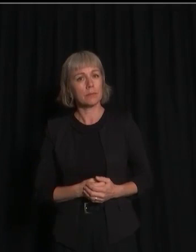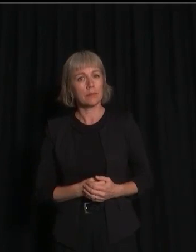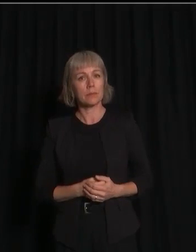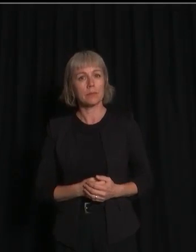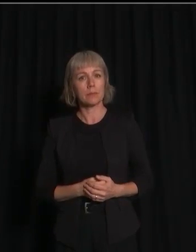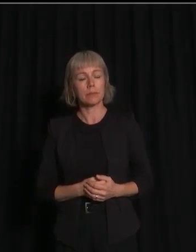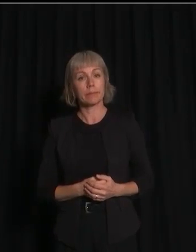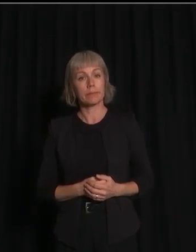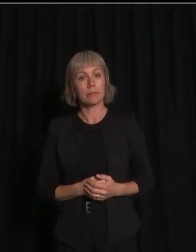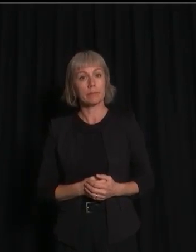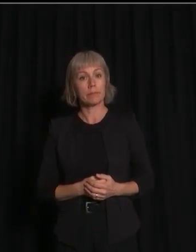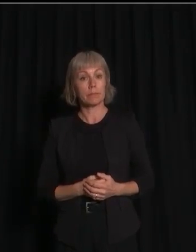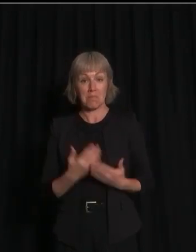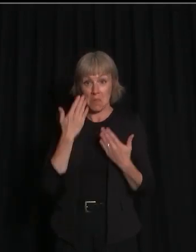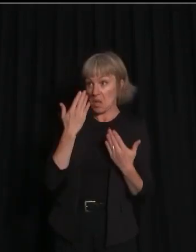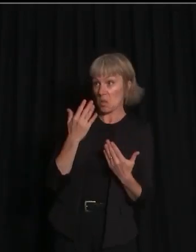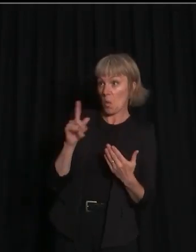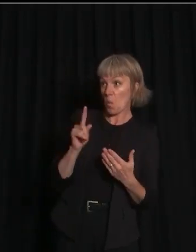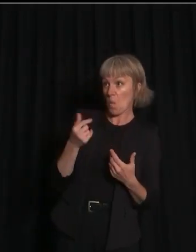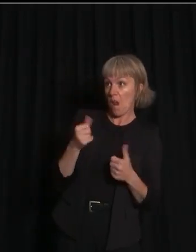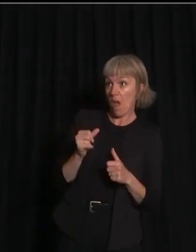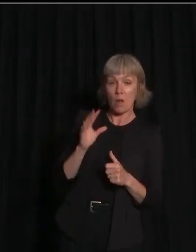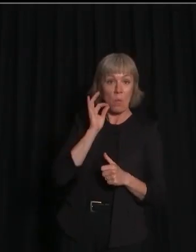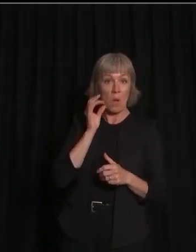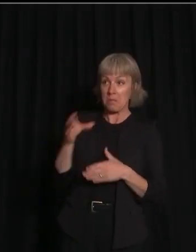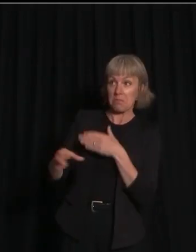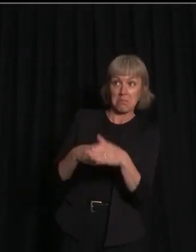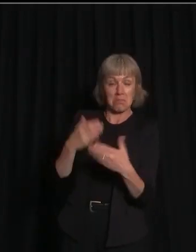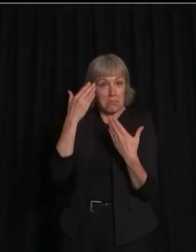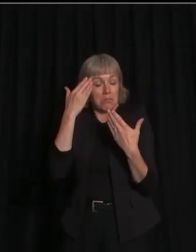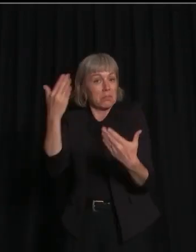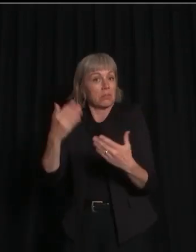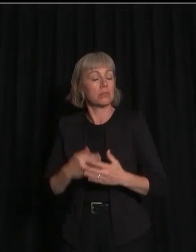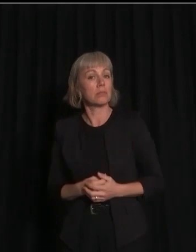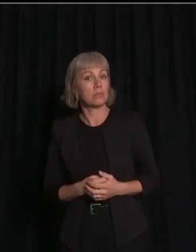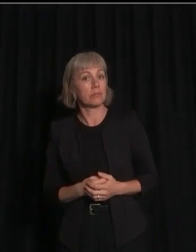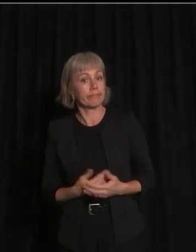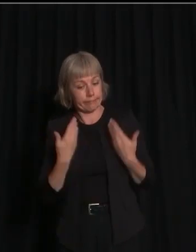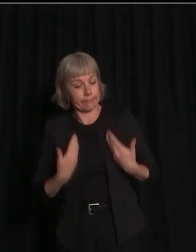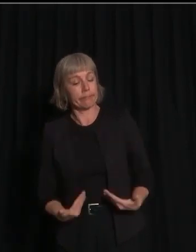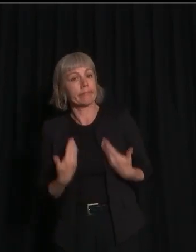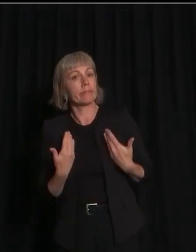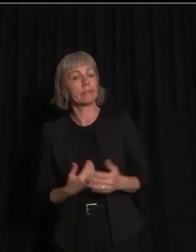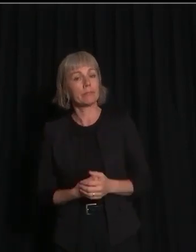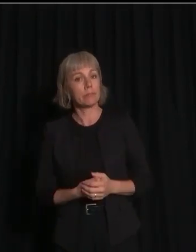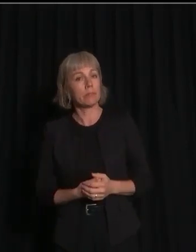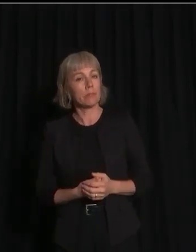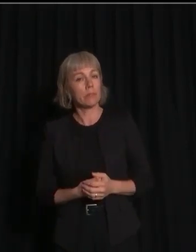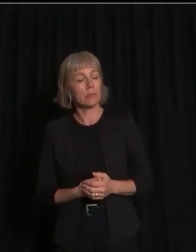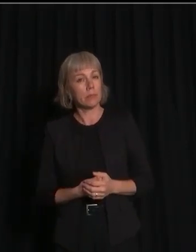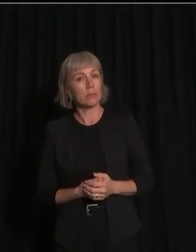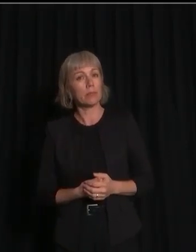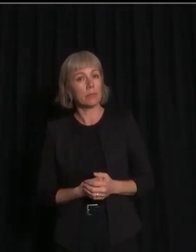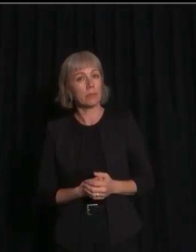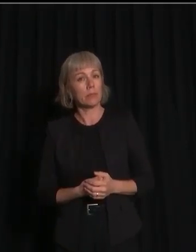I don't know what it's like to be white, so. But when you wholeheartedly believe in something,